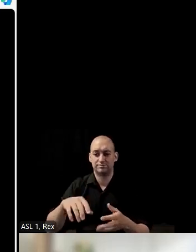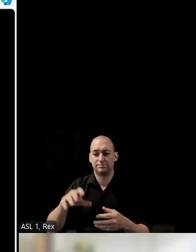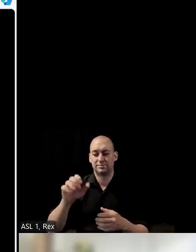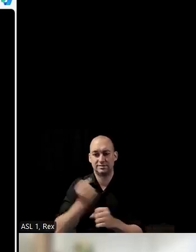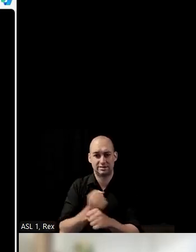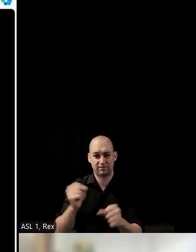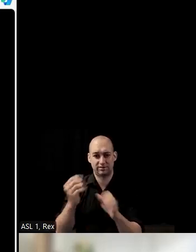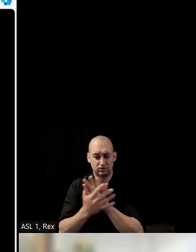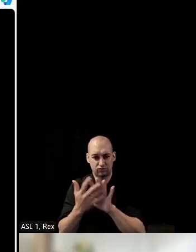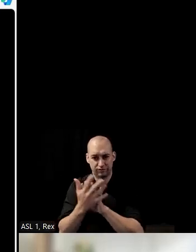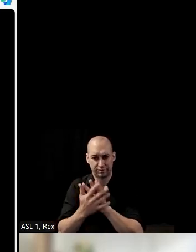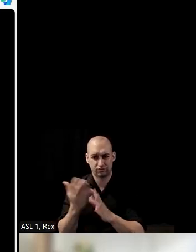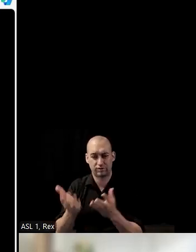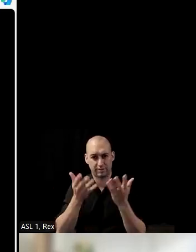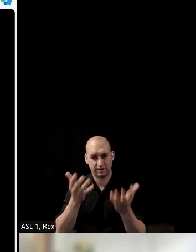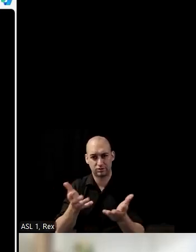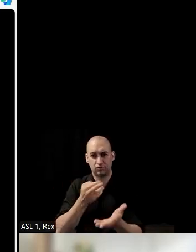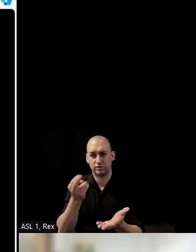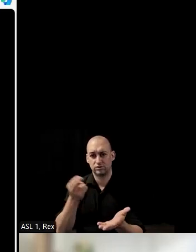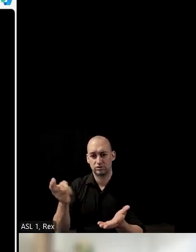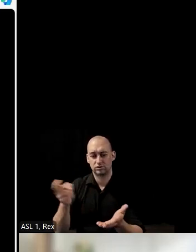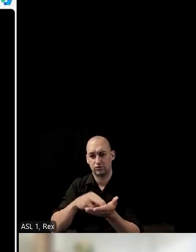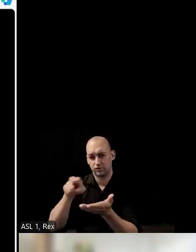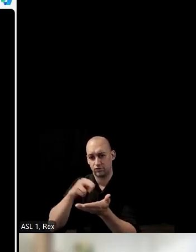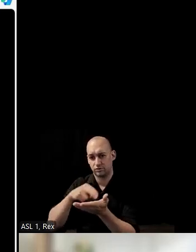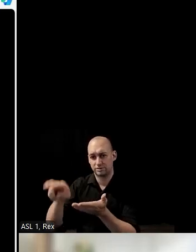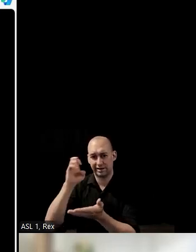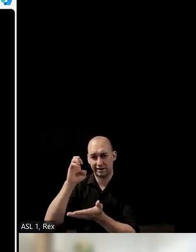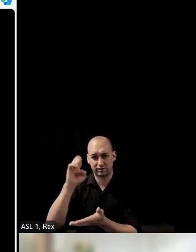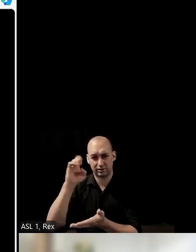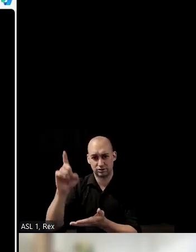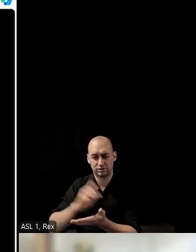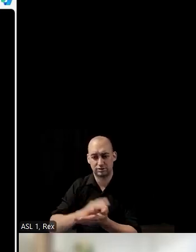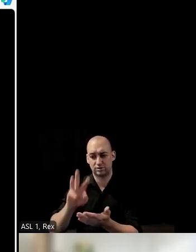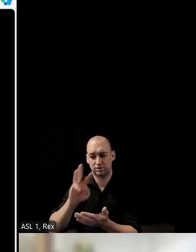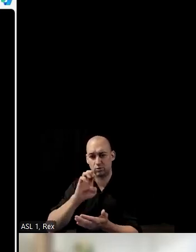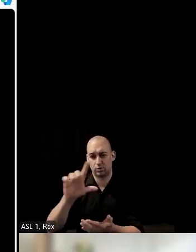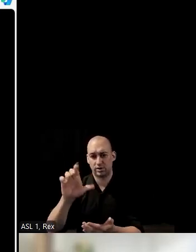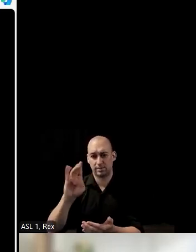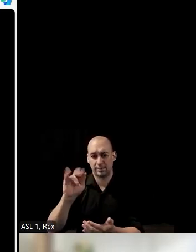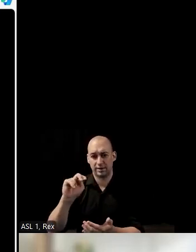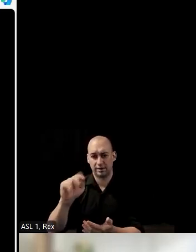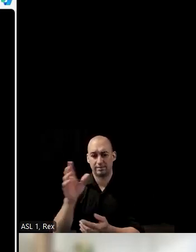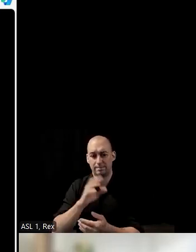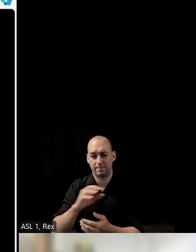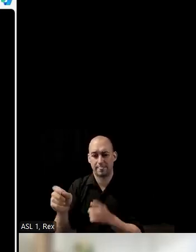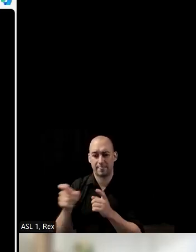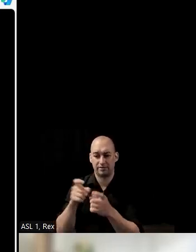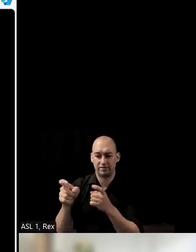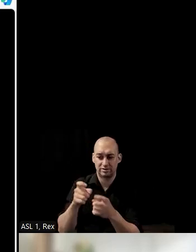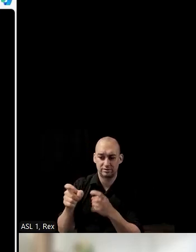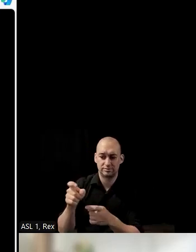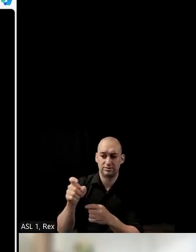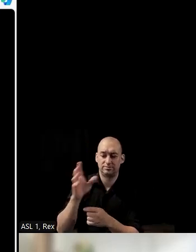and recommendations, resources, referrals and education, caregiver well-being, behavior management, and advanced planning. It's a